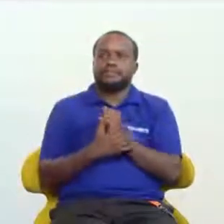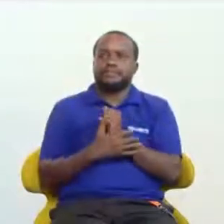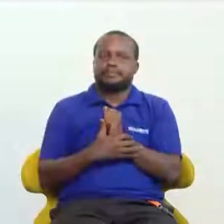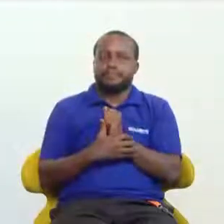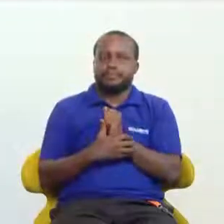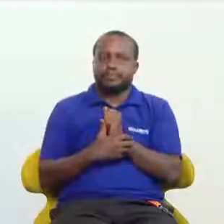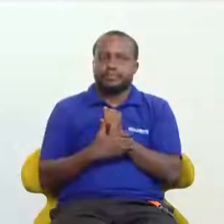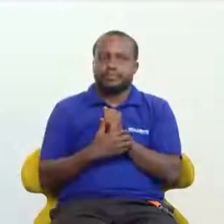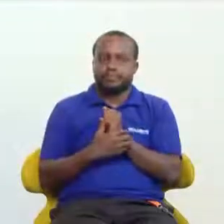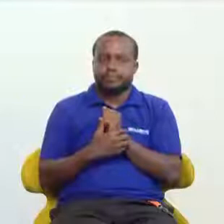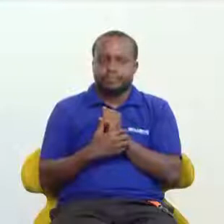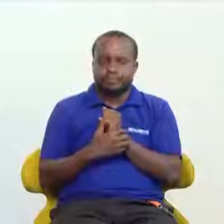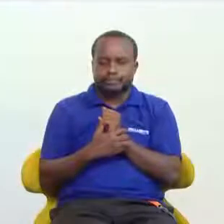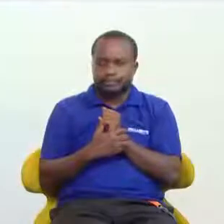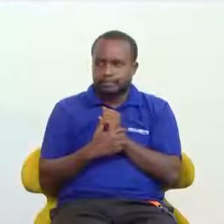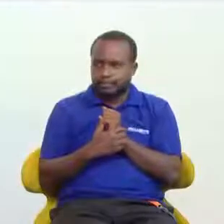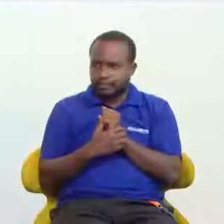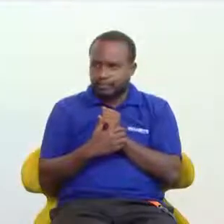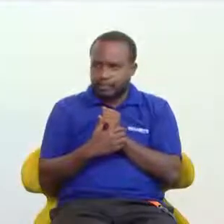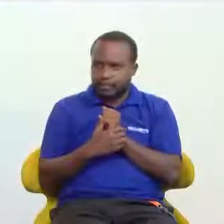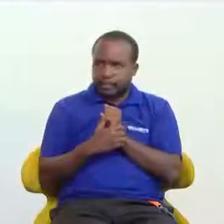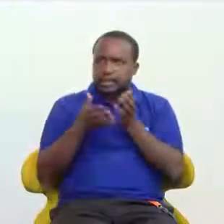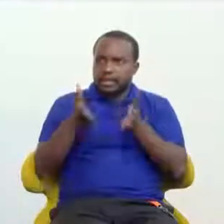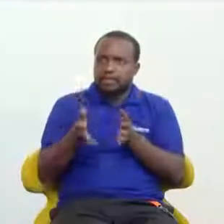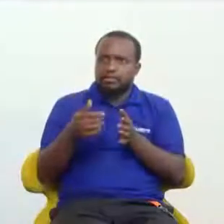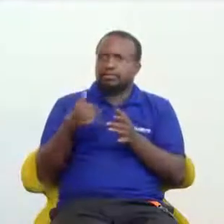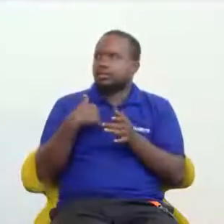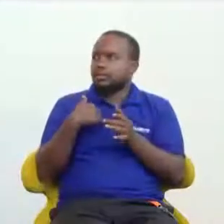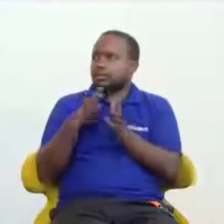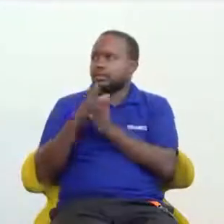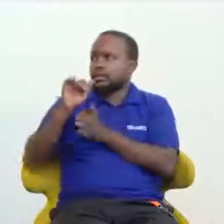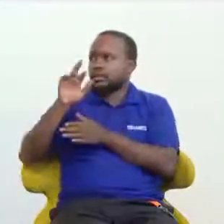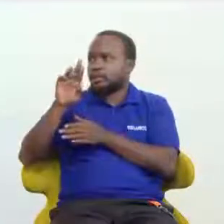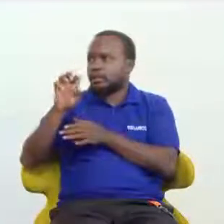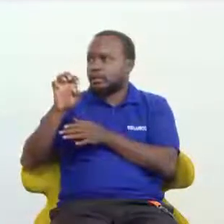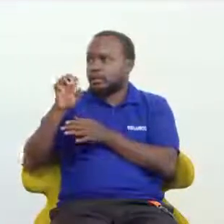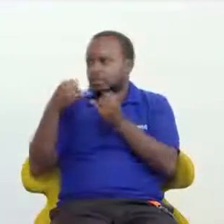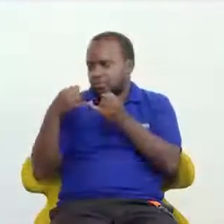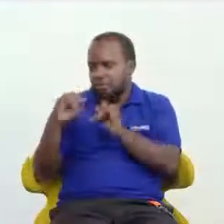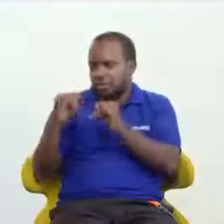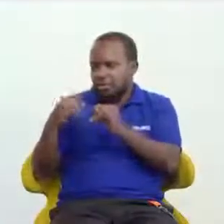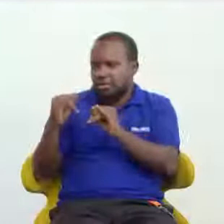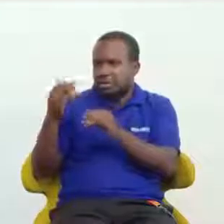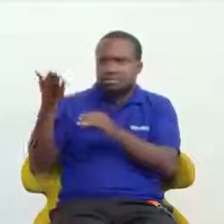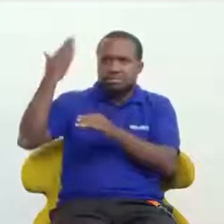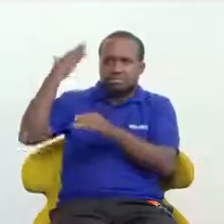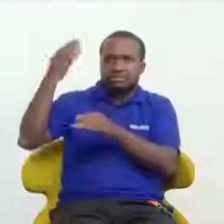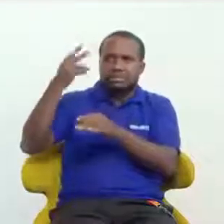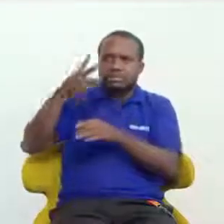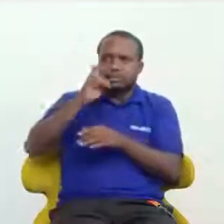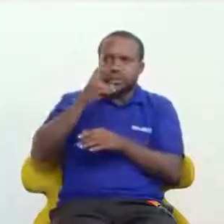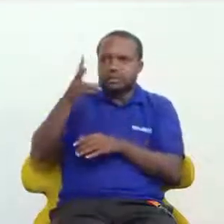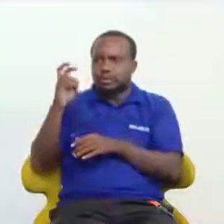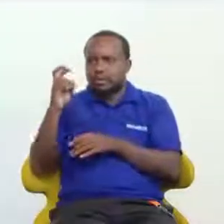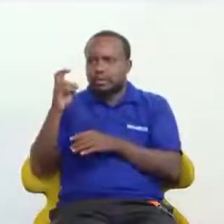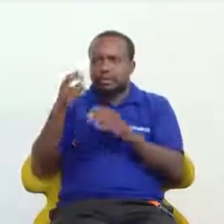And now we're finally here, in person. We were with Irene when we were trying to do this in 2020. Didn't work out. We participated in each of